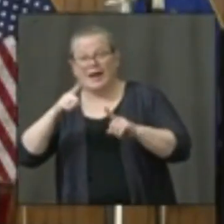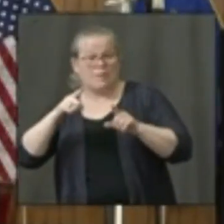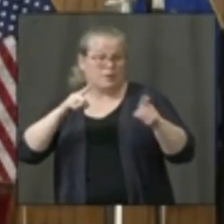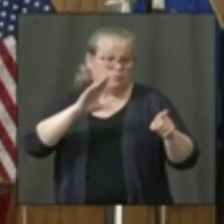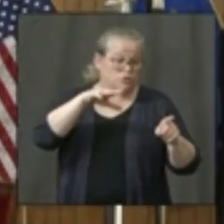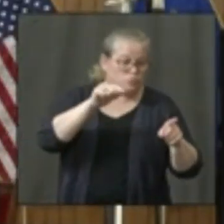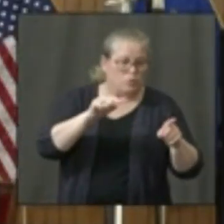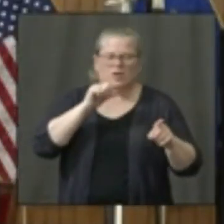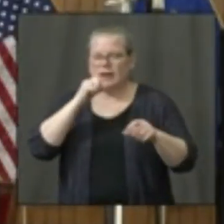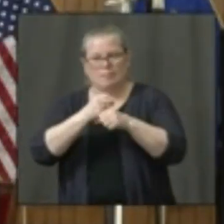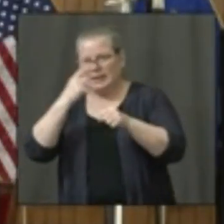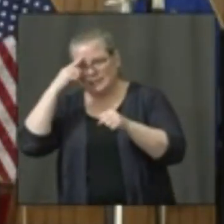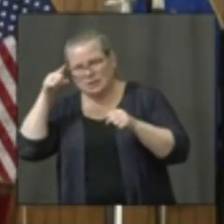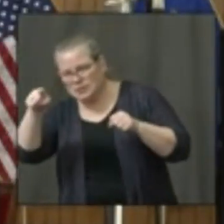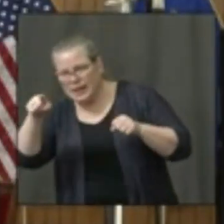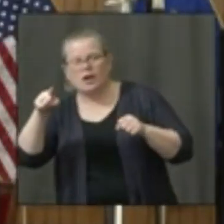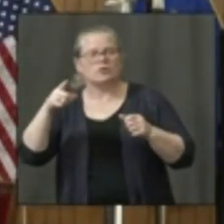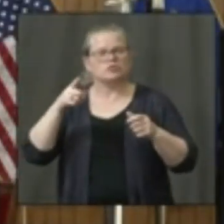Thanks, Governor.